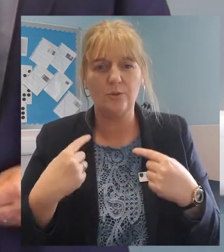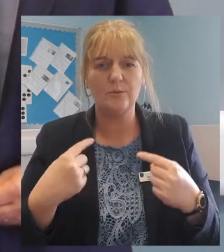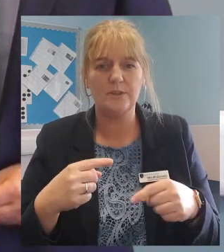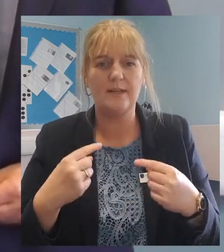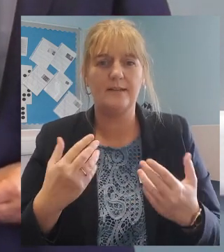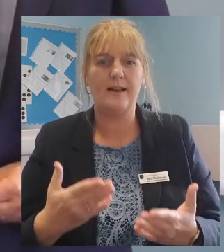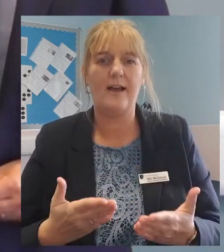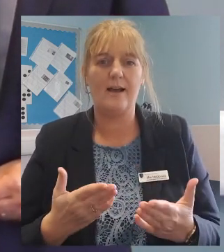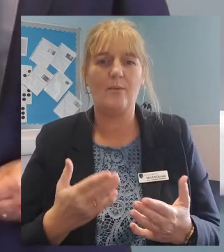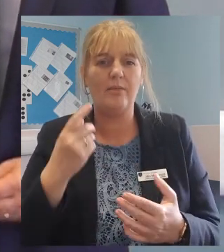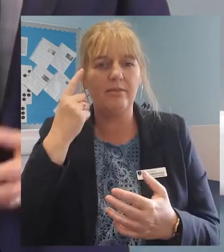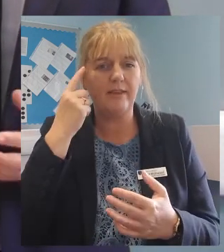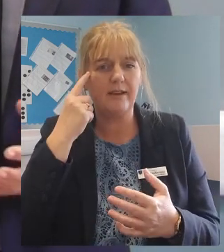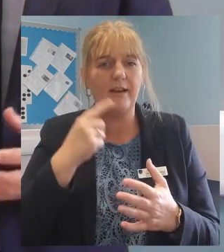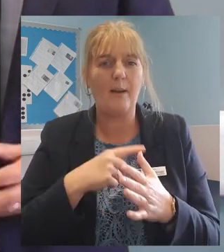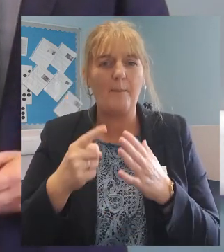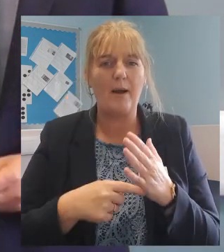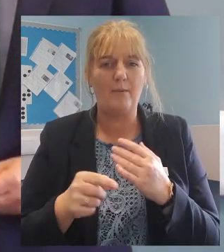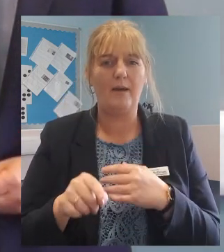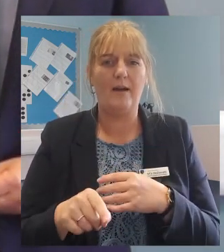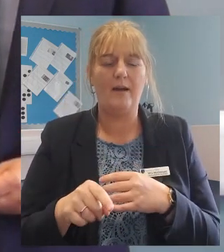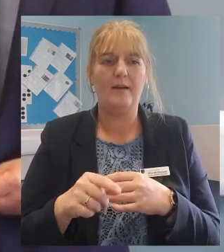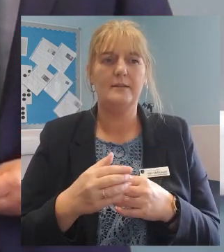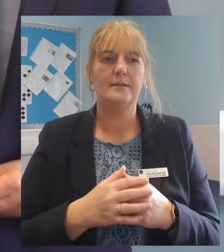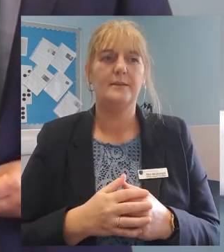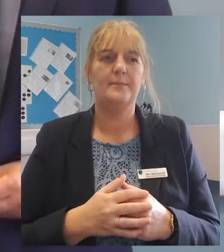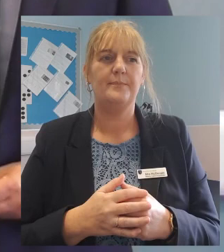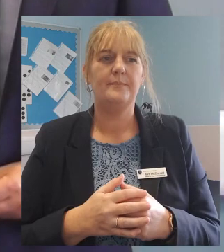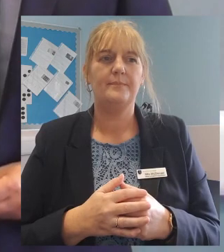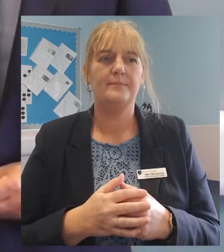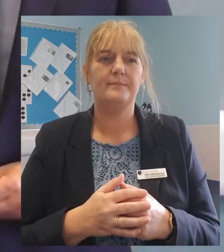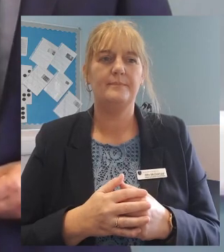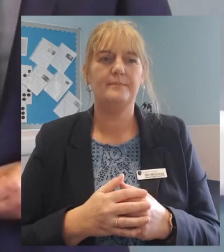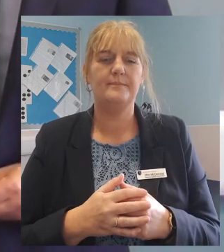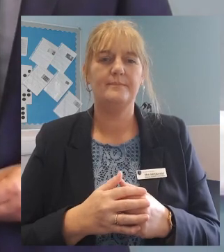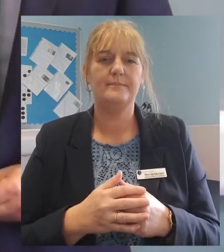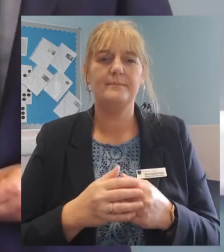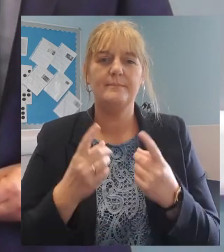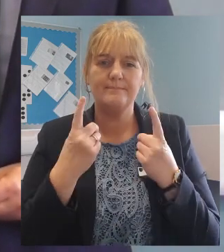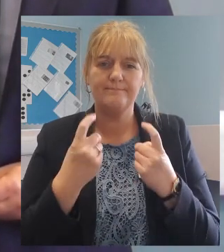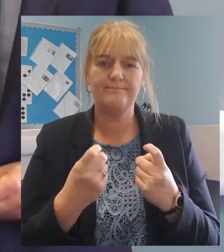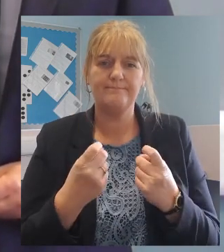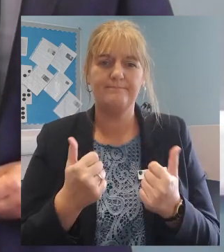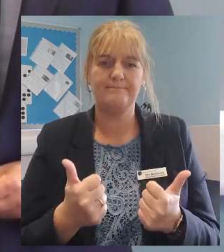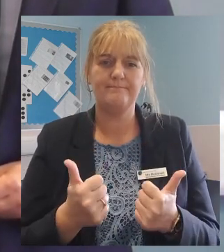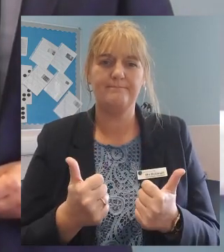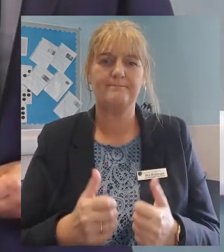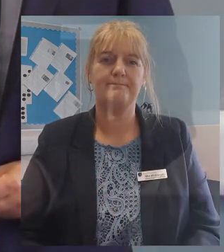groups and consider as you reflect on what we've been looking at this morning. Take care.